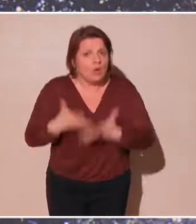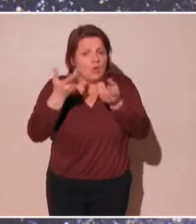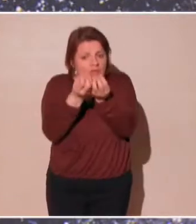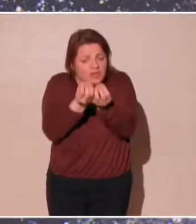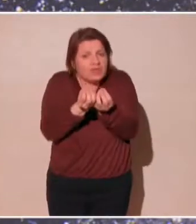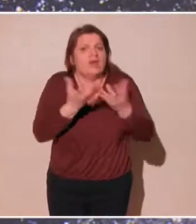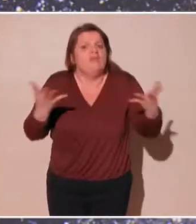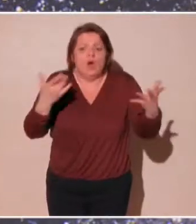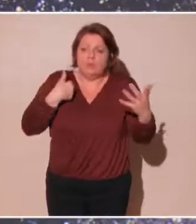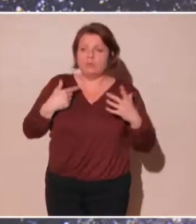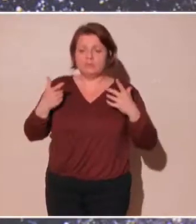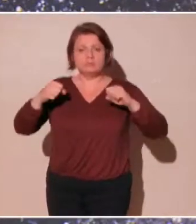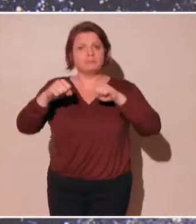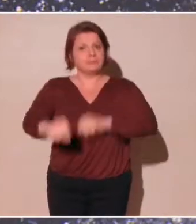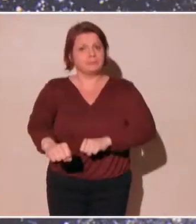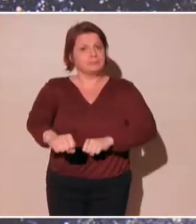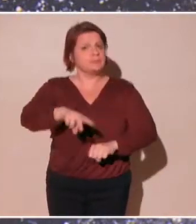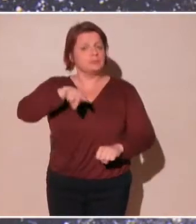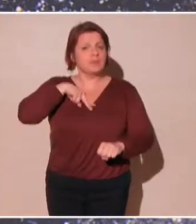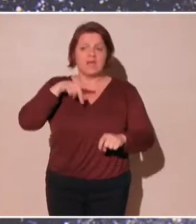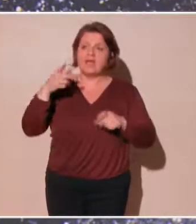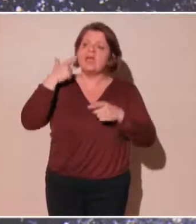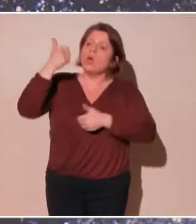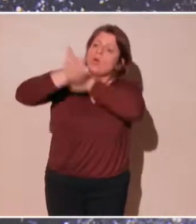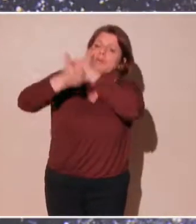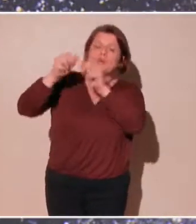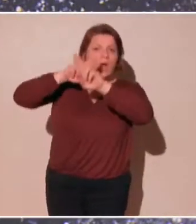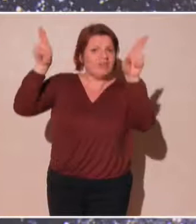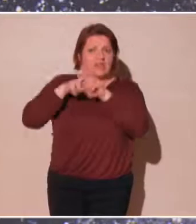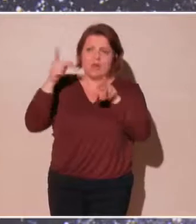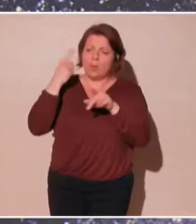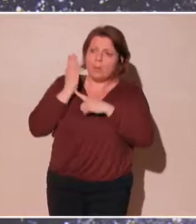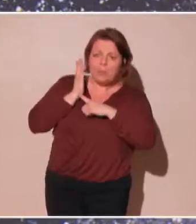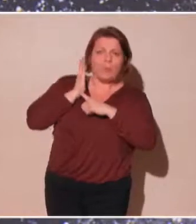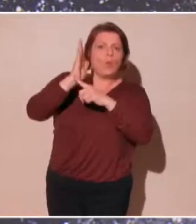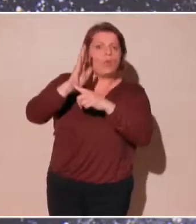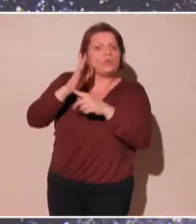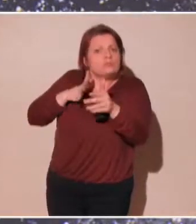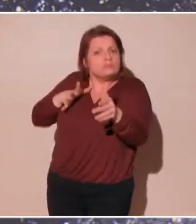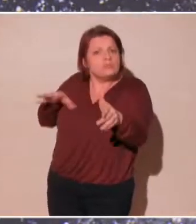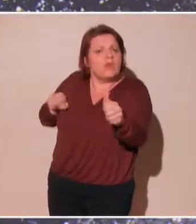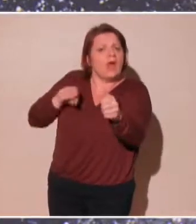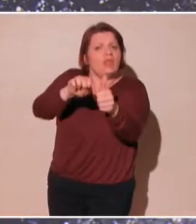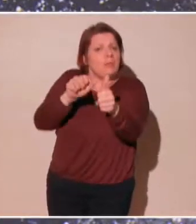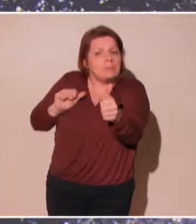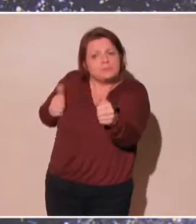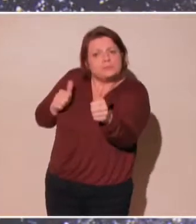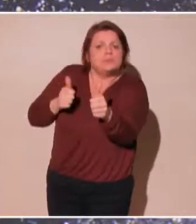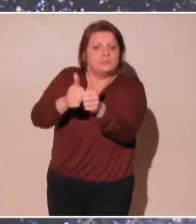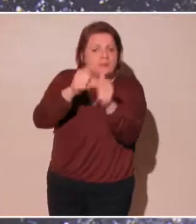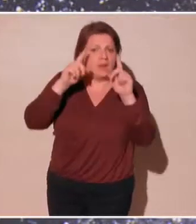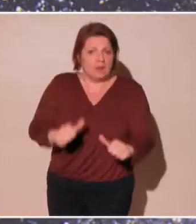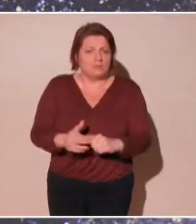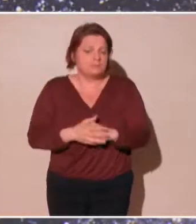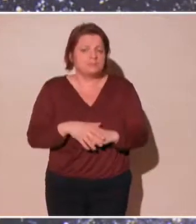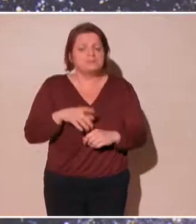allow us to step up our presence in some specific sectors and be